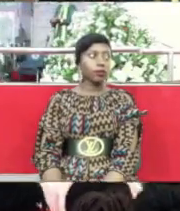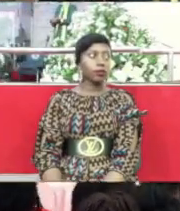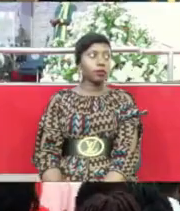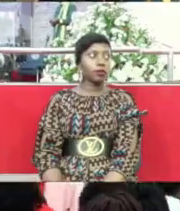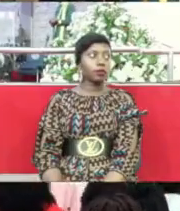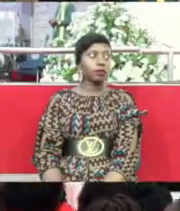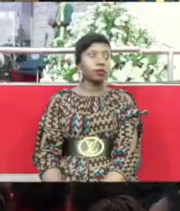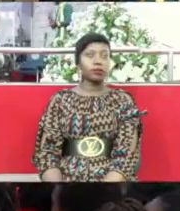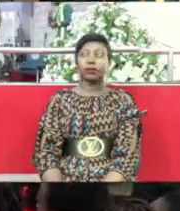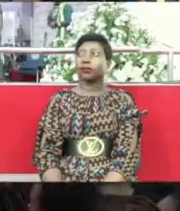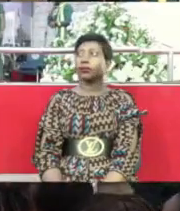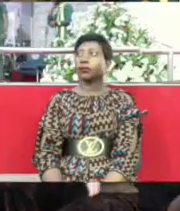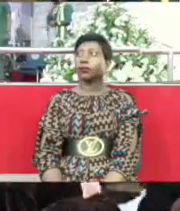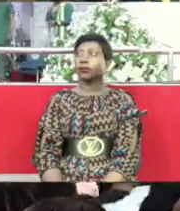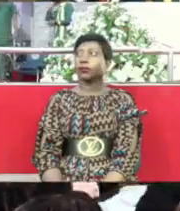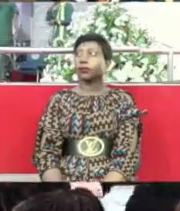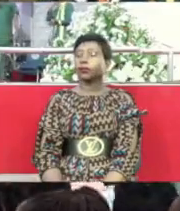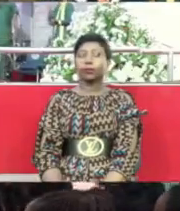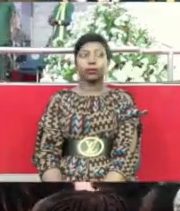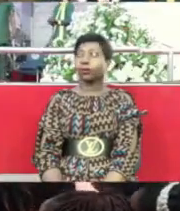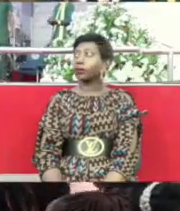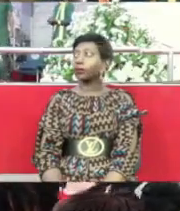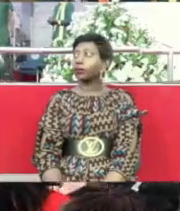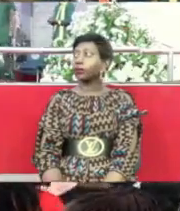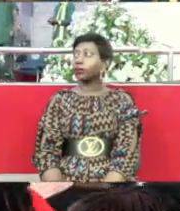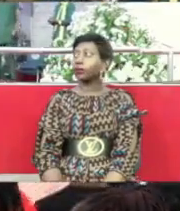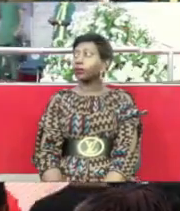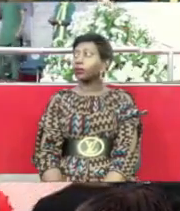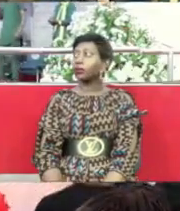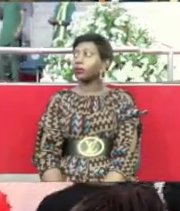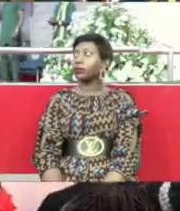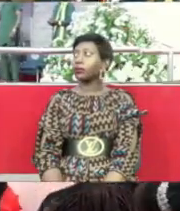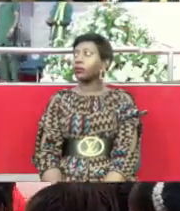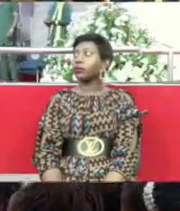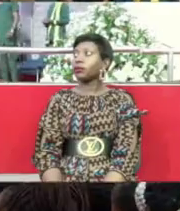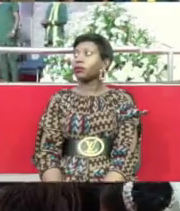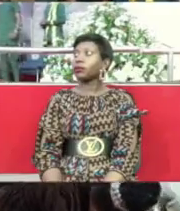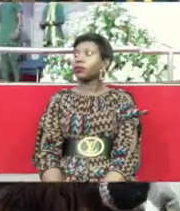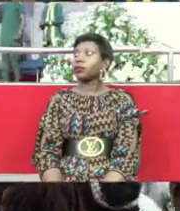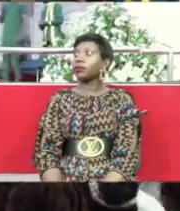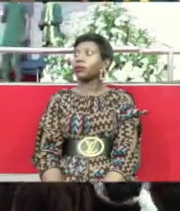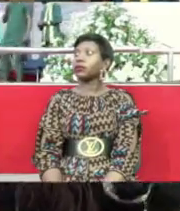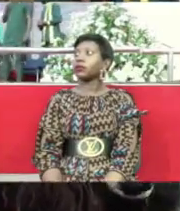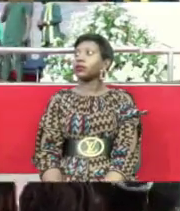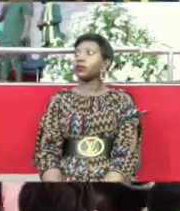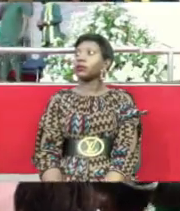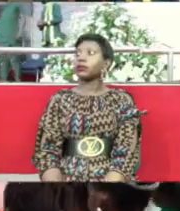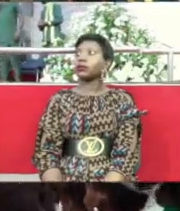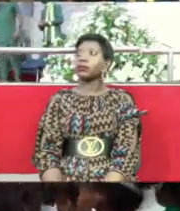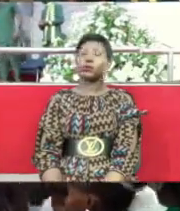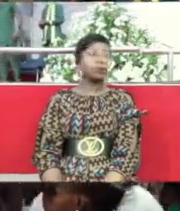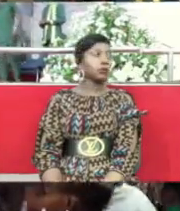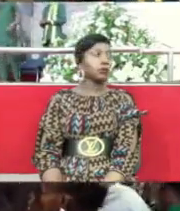not prayer. It's just hold their hands, because if you keep on praying, it will take too long. Just hold their hands. Release that grace to them